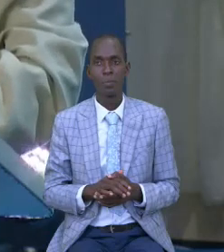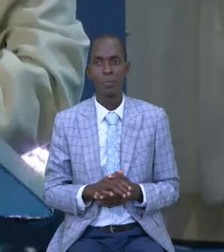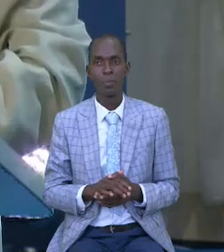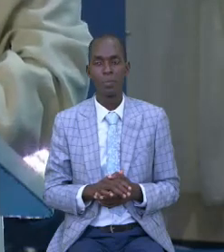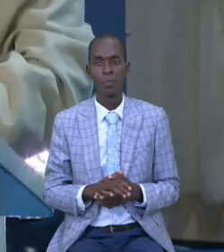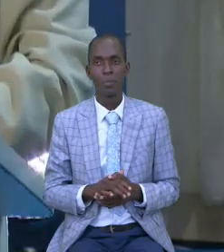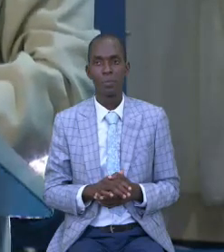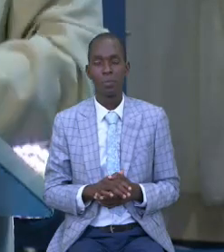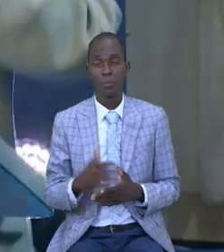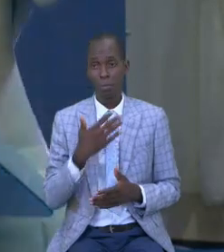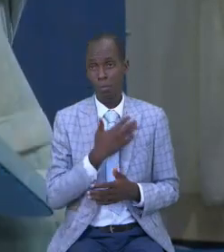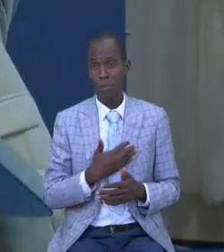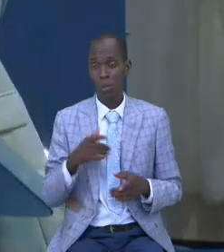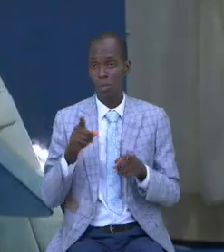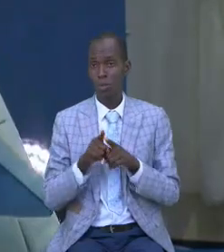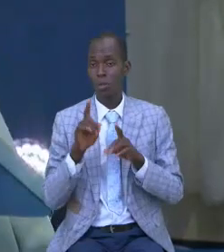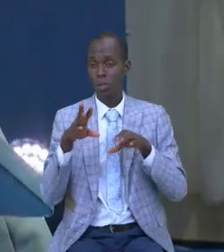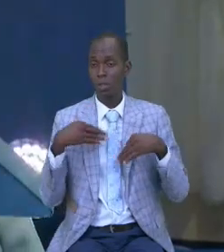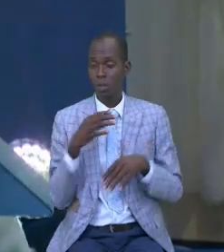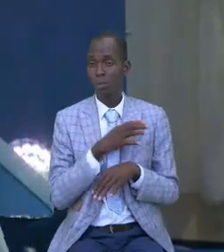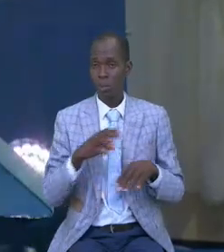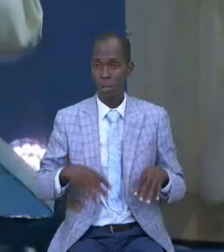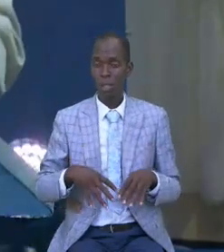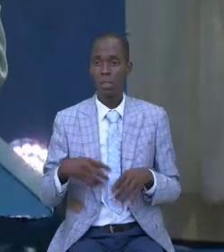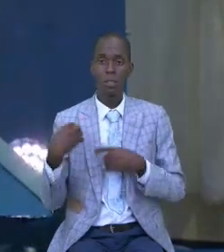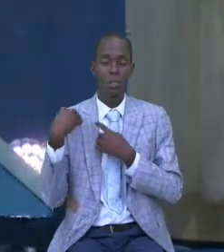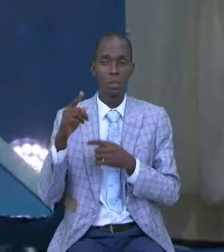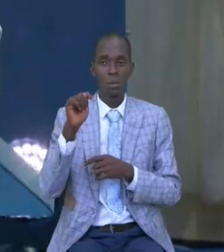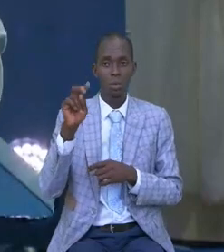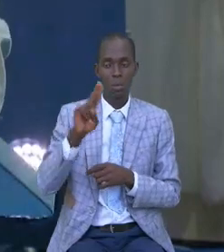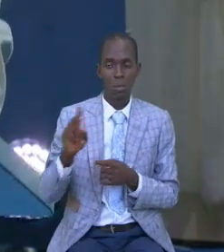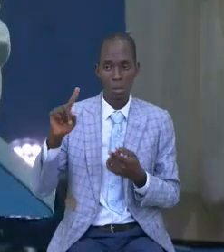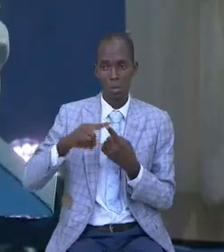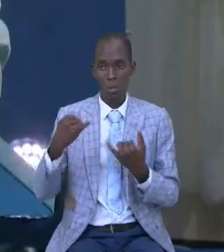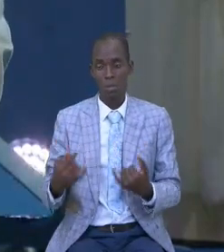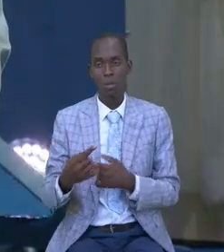Please be there tomorrow behind the congregation. That's where the big tent is.